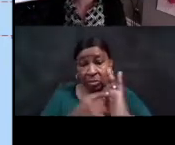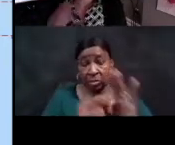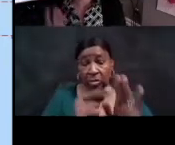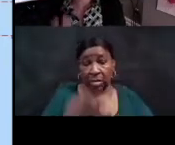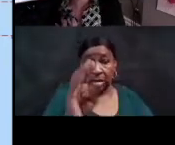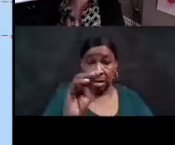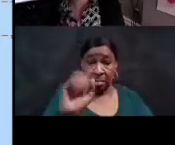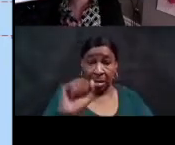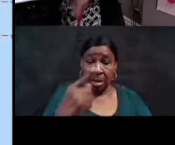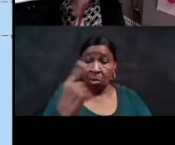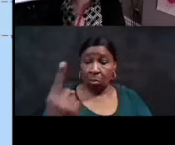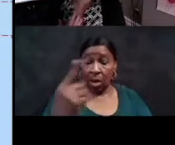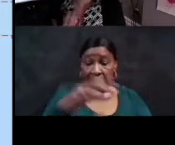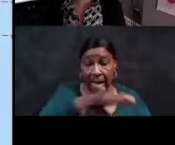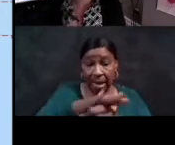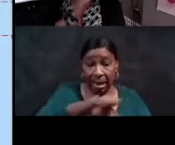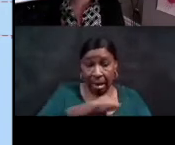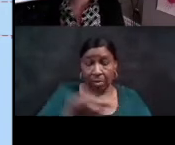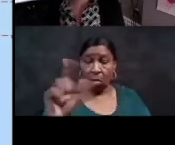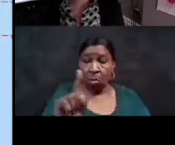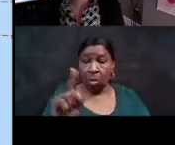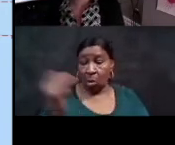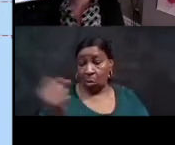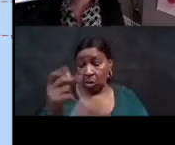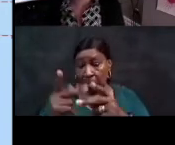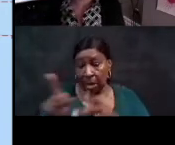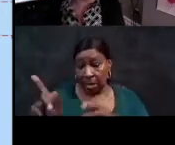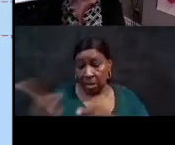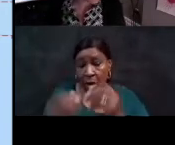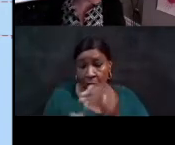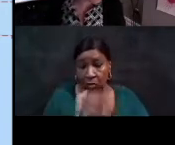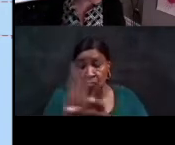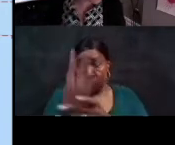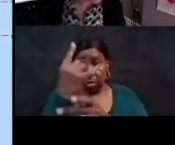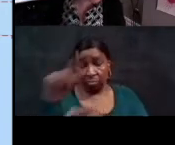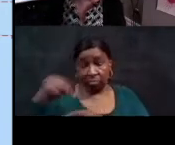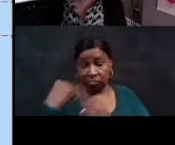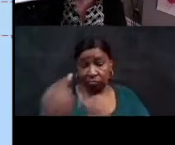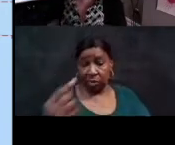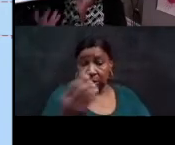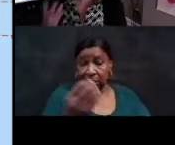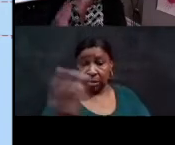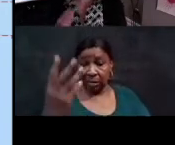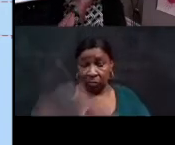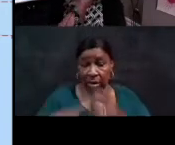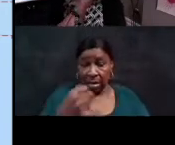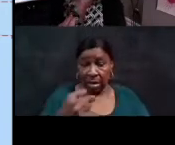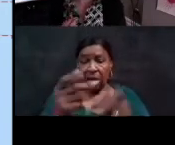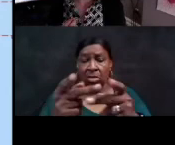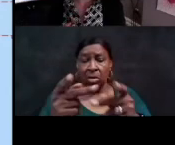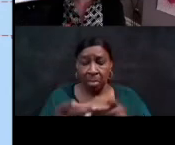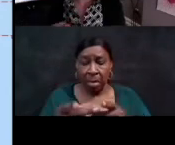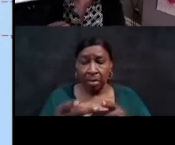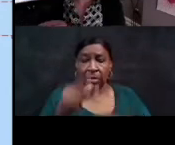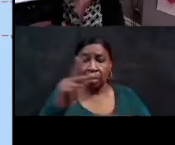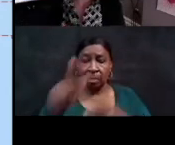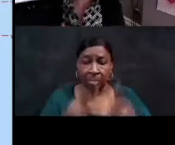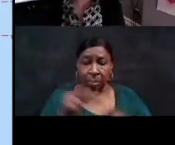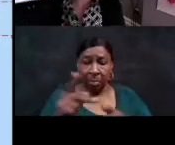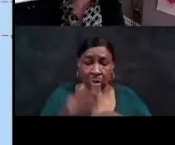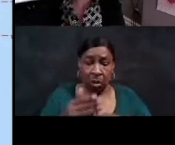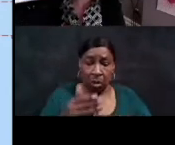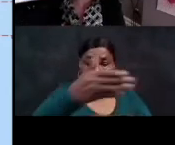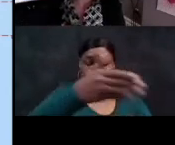the areas where detention has been growing for several years is in places that people are crossing en